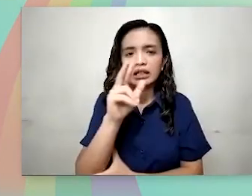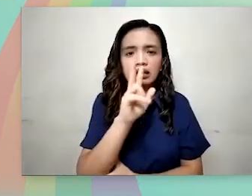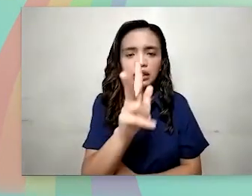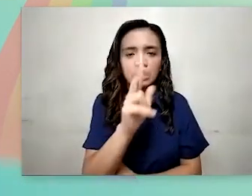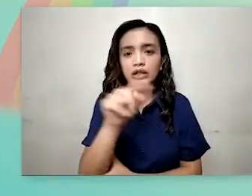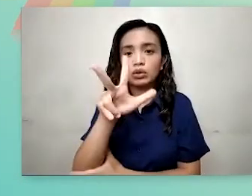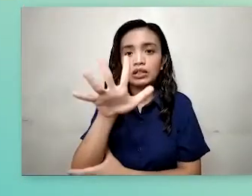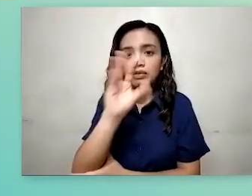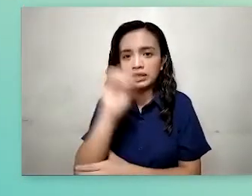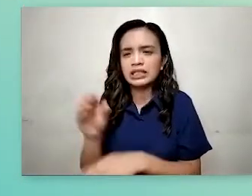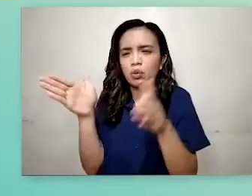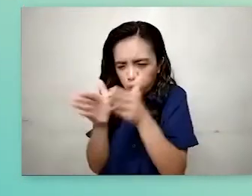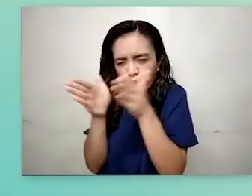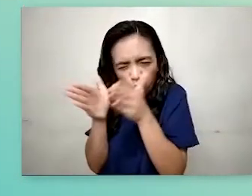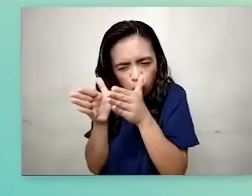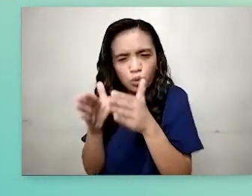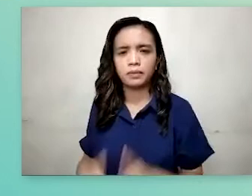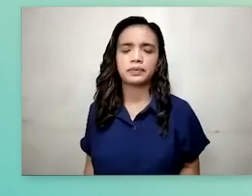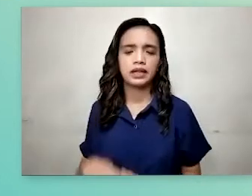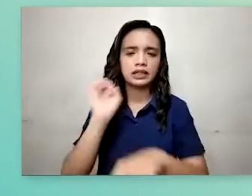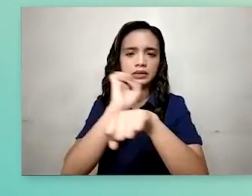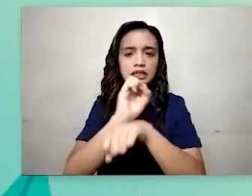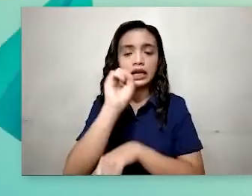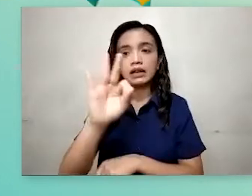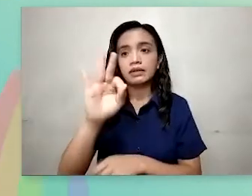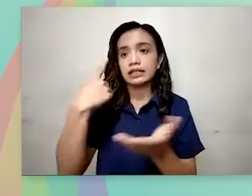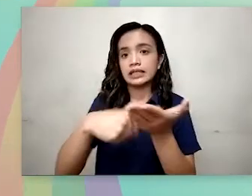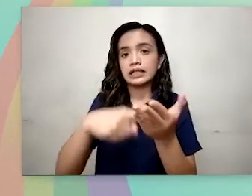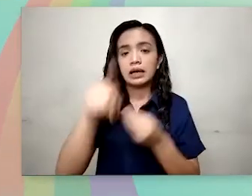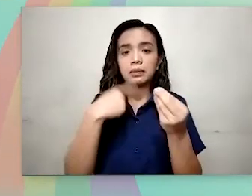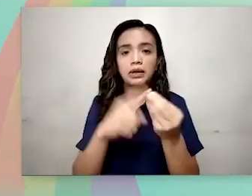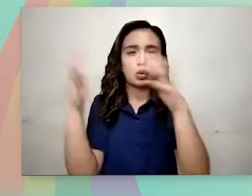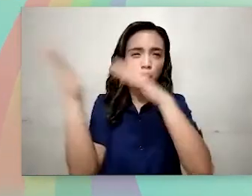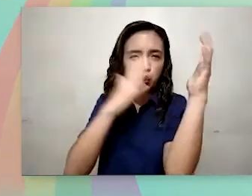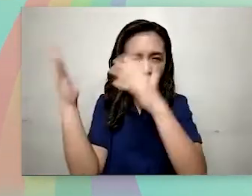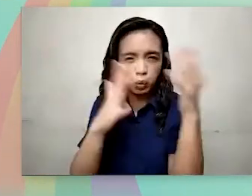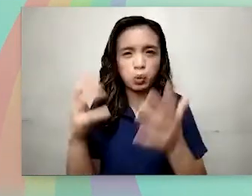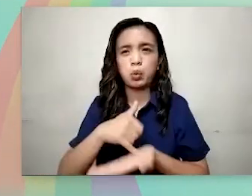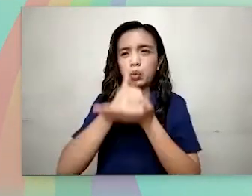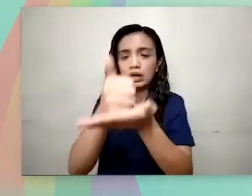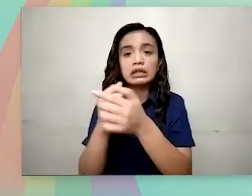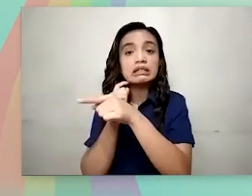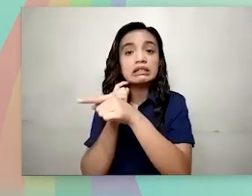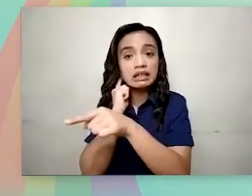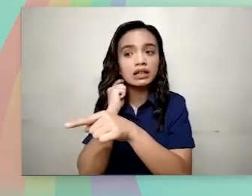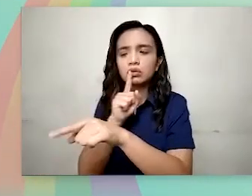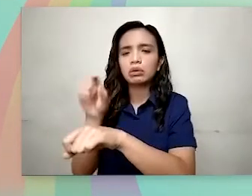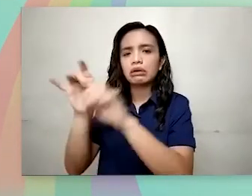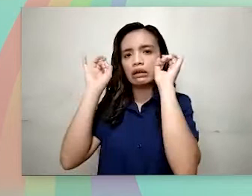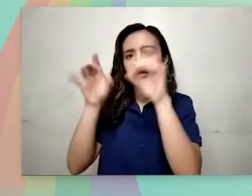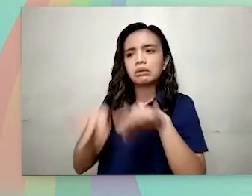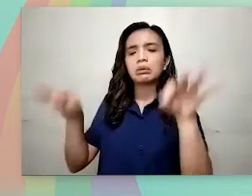Here's another 30 to 35% na nano enterprises. And I think when we talk about resiliency and